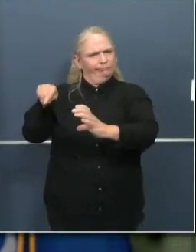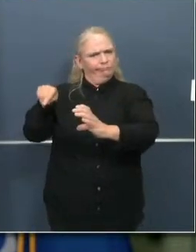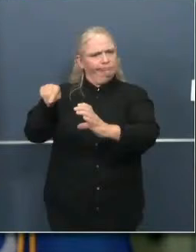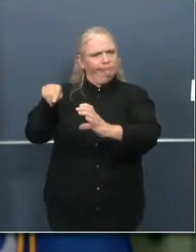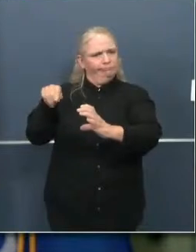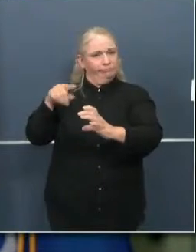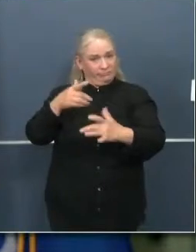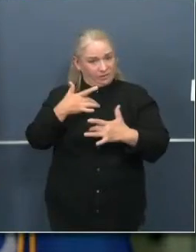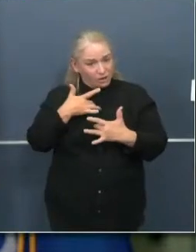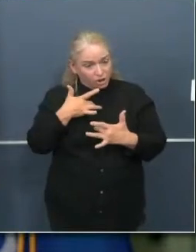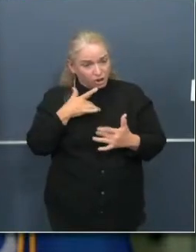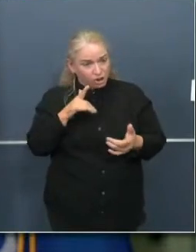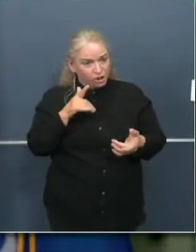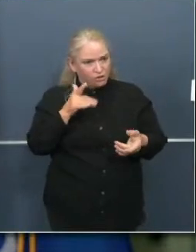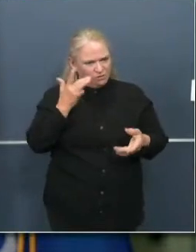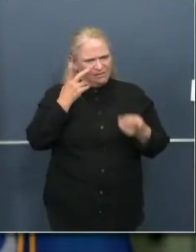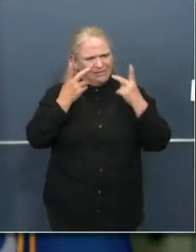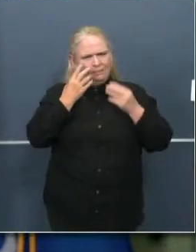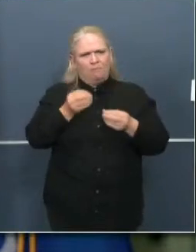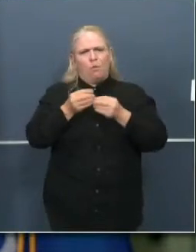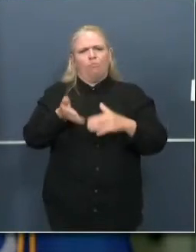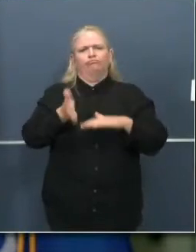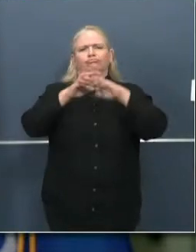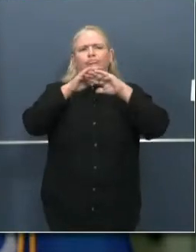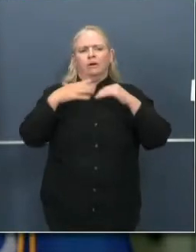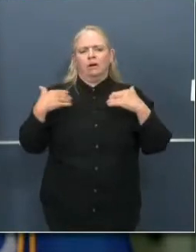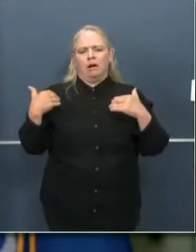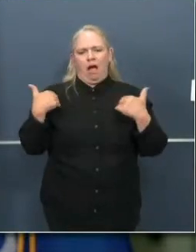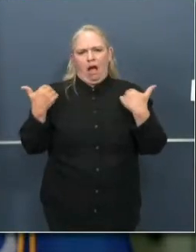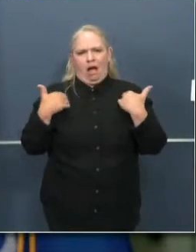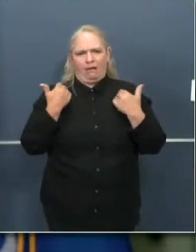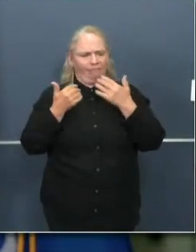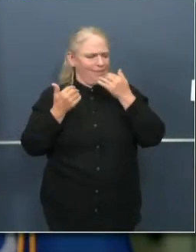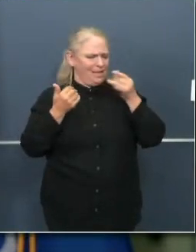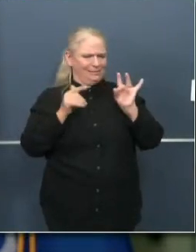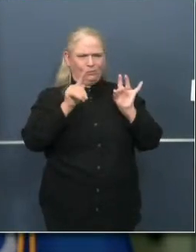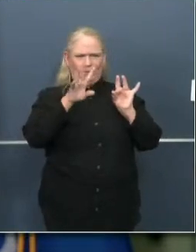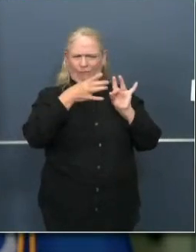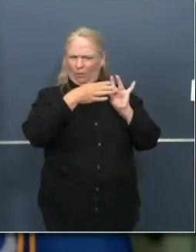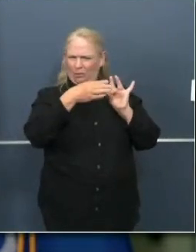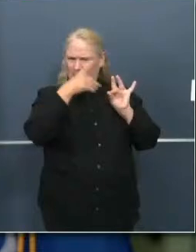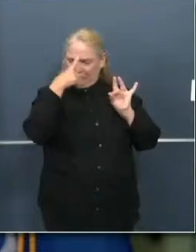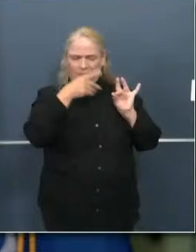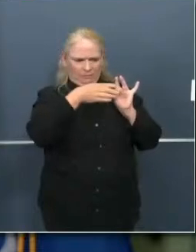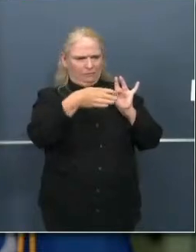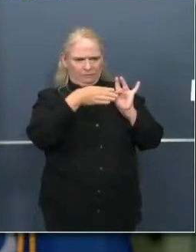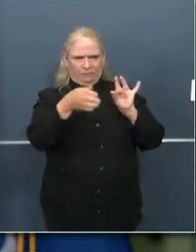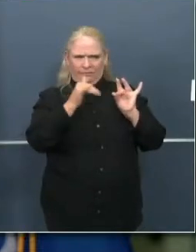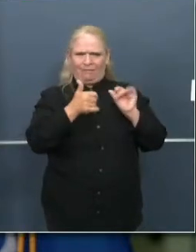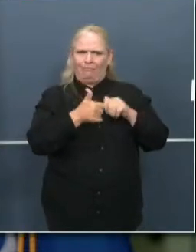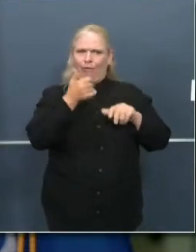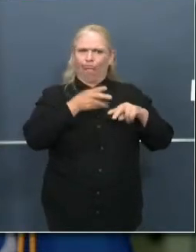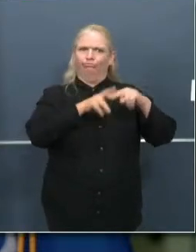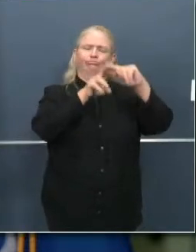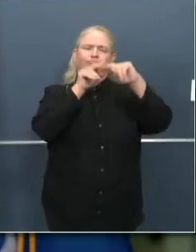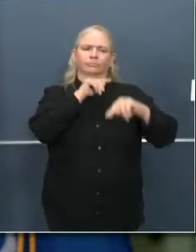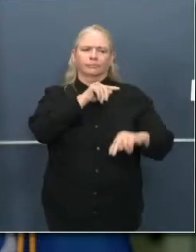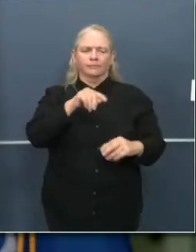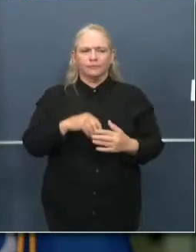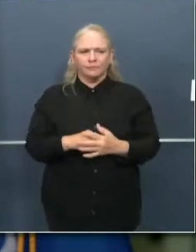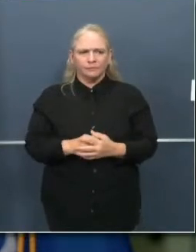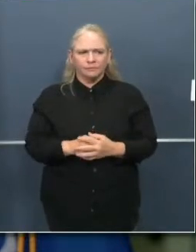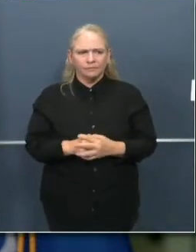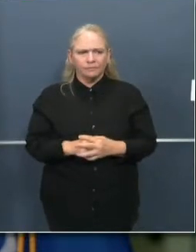these outbreaks in the state prisons put a strain on the hospital system in some of these communities where the prisons are located?